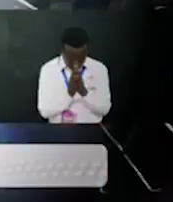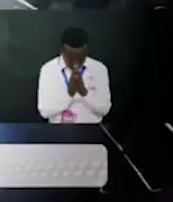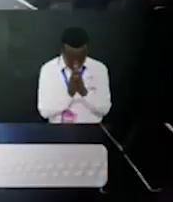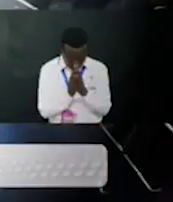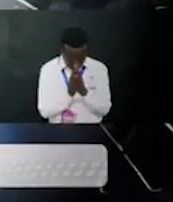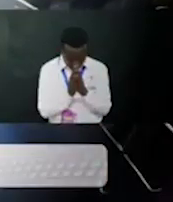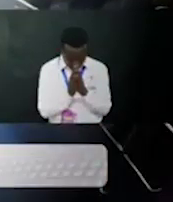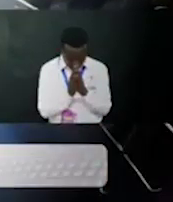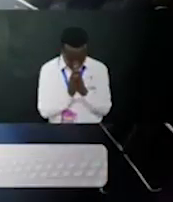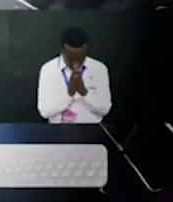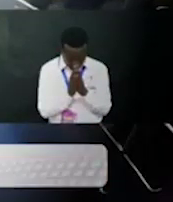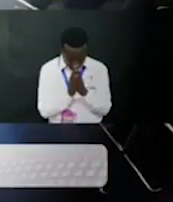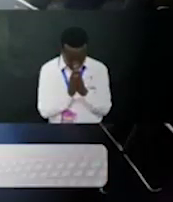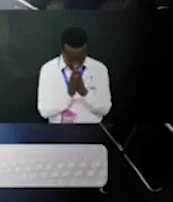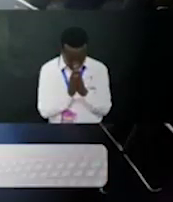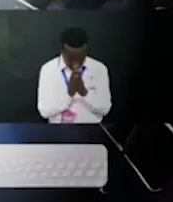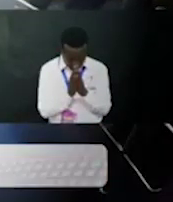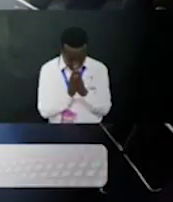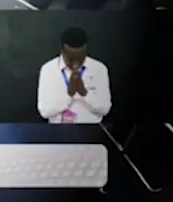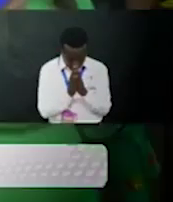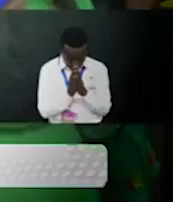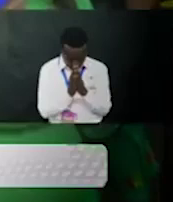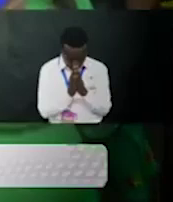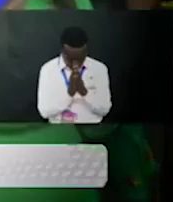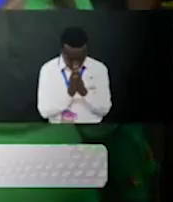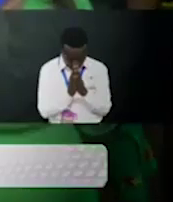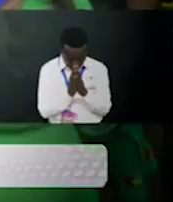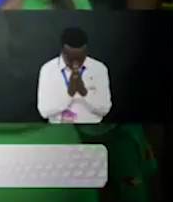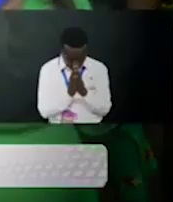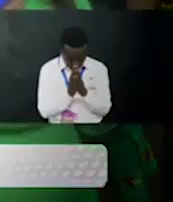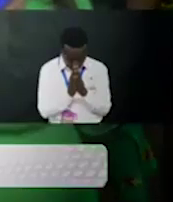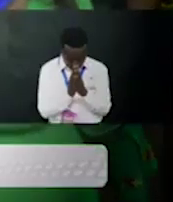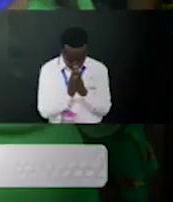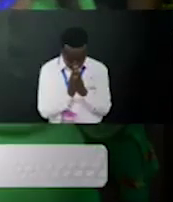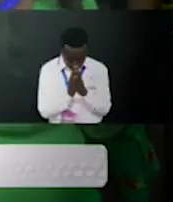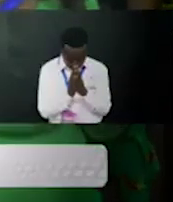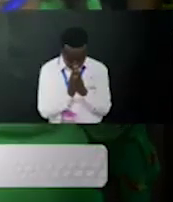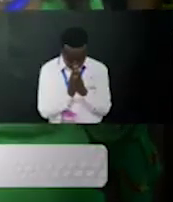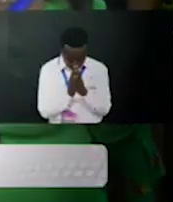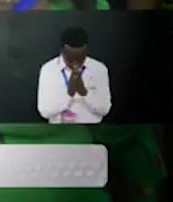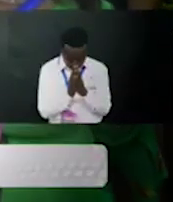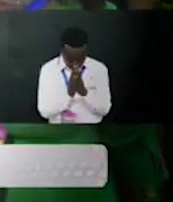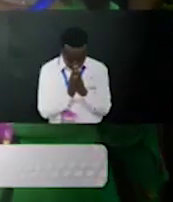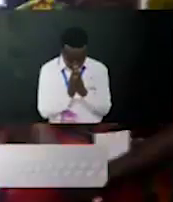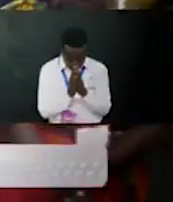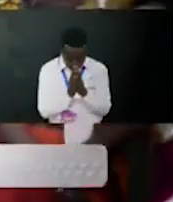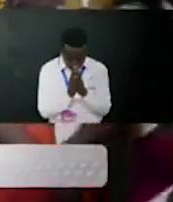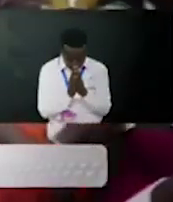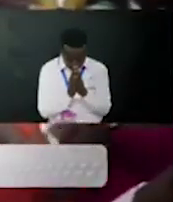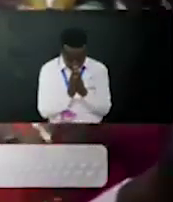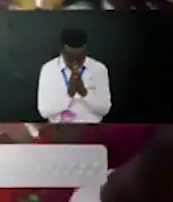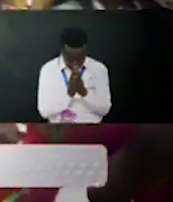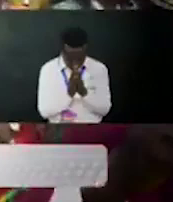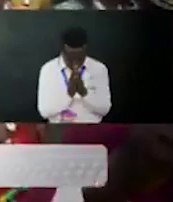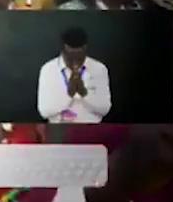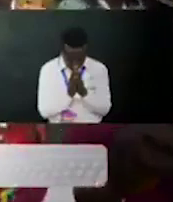siyan darababa, ila mamaria tarabasaya derebe, irababa bayan torobo, bayan tarabaso soto basaya,